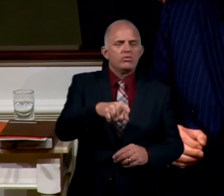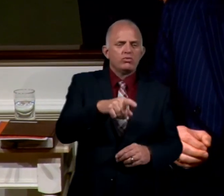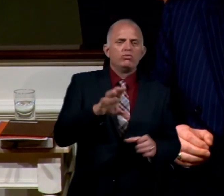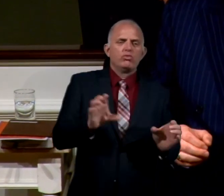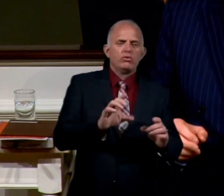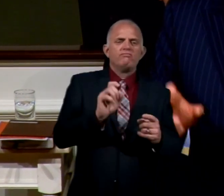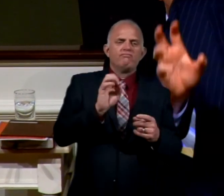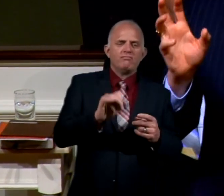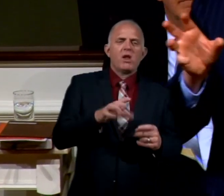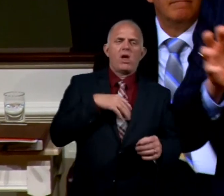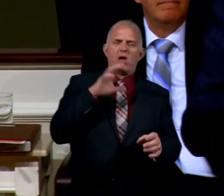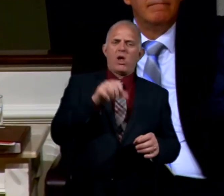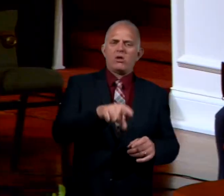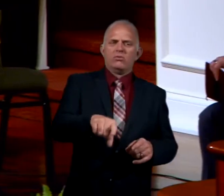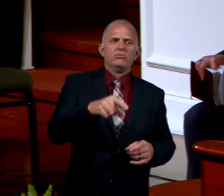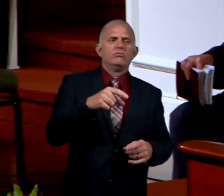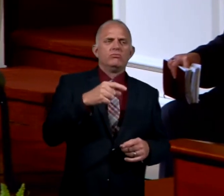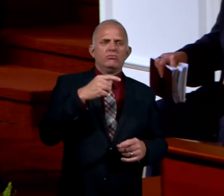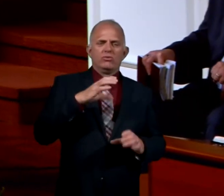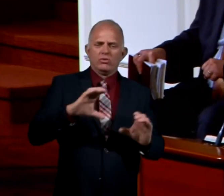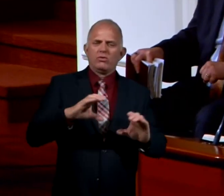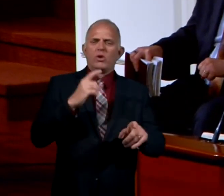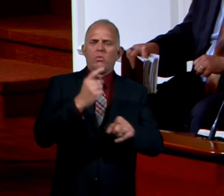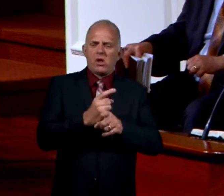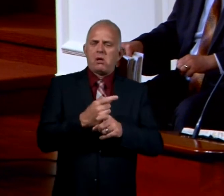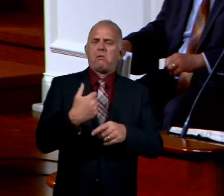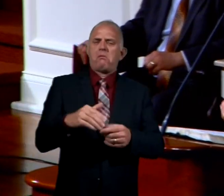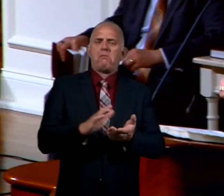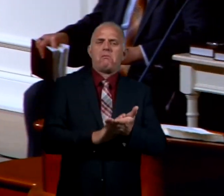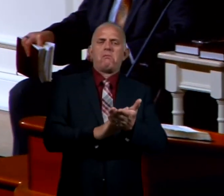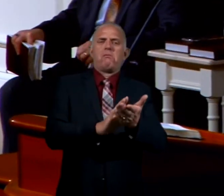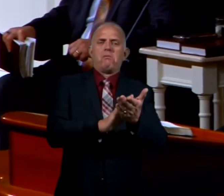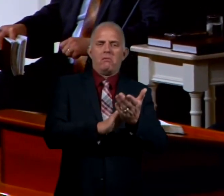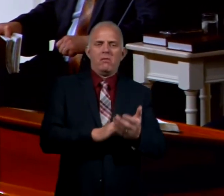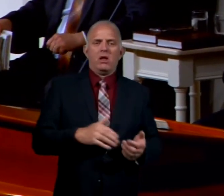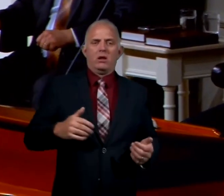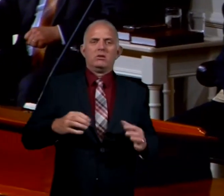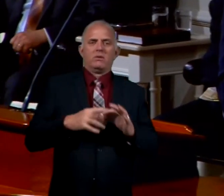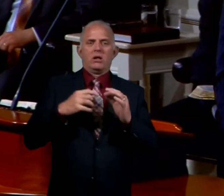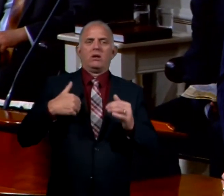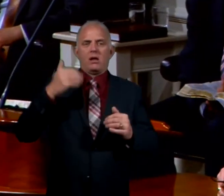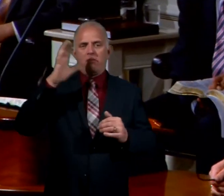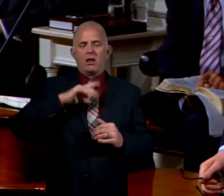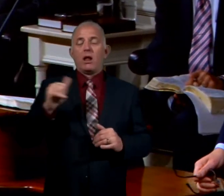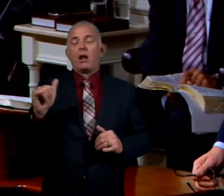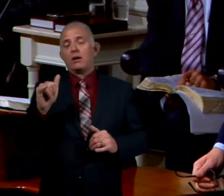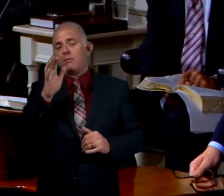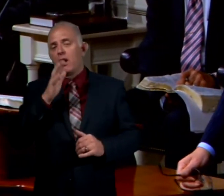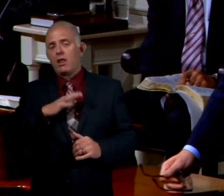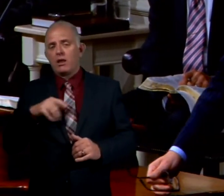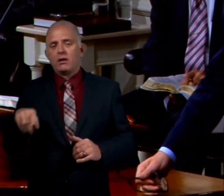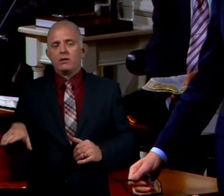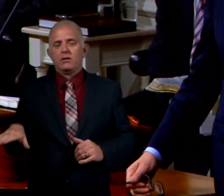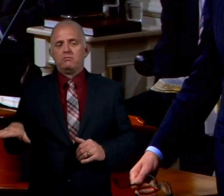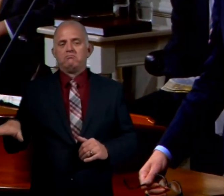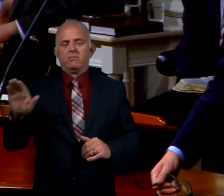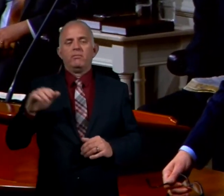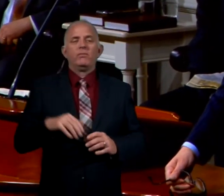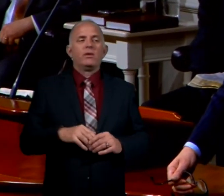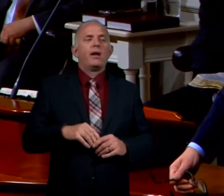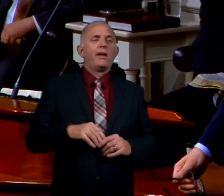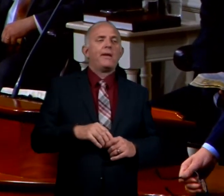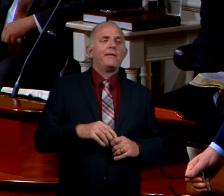right. Admire them, everybody, and especially young men and young ladies. Oftentimes, they will go to the